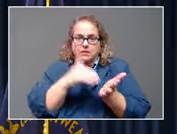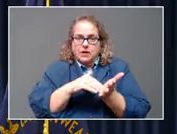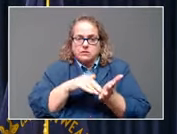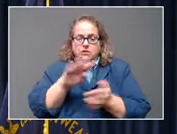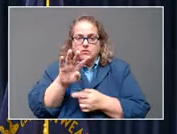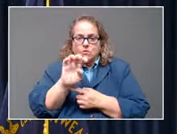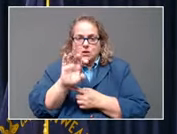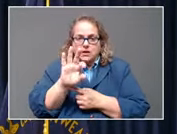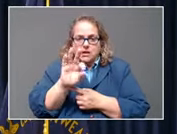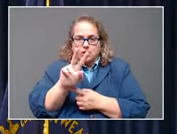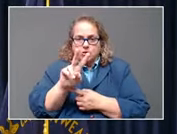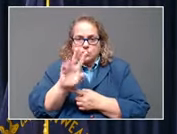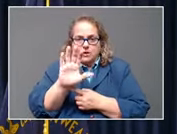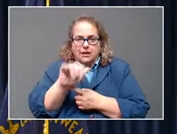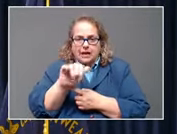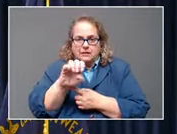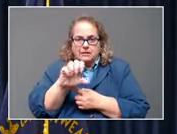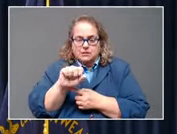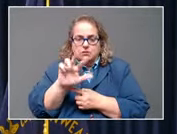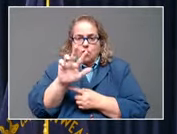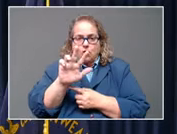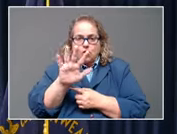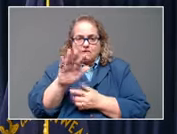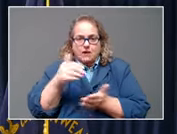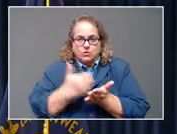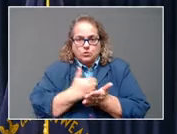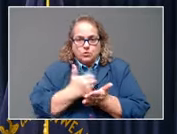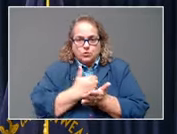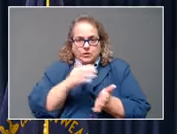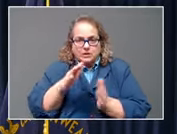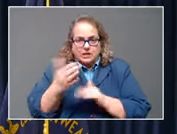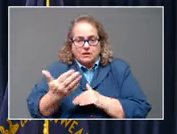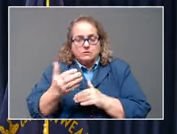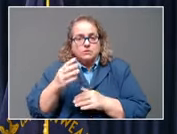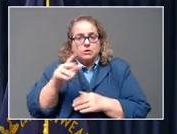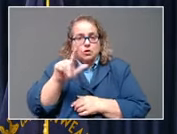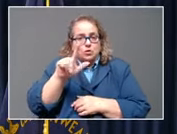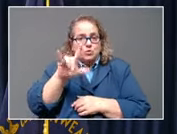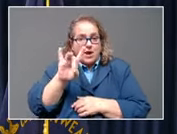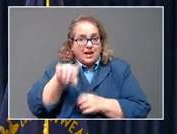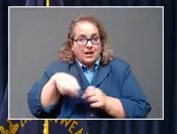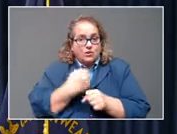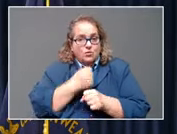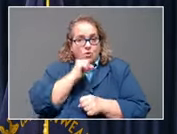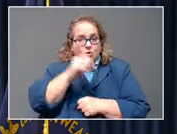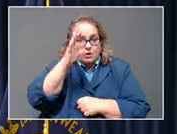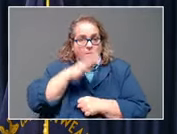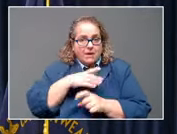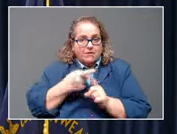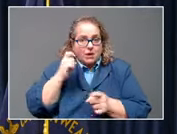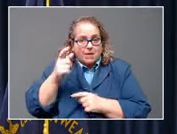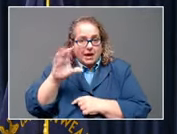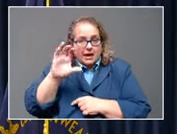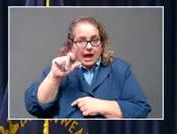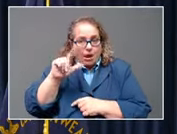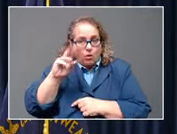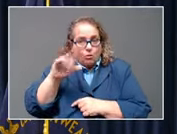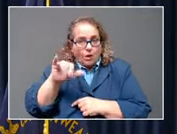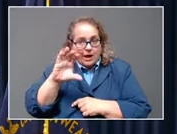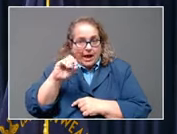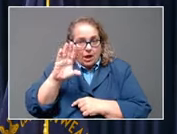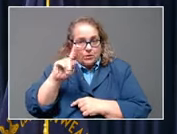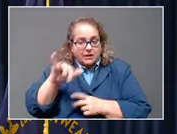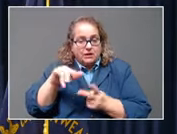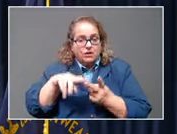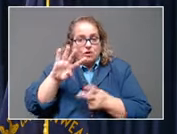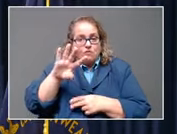13,492 cases, 35 new deaths, including a 28-year-old man from Callaway County, a 46-year-old man